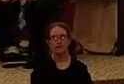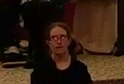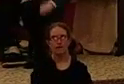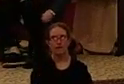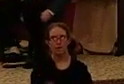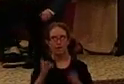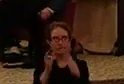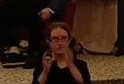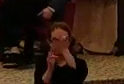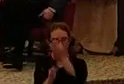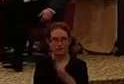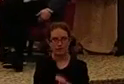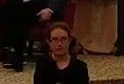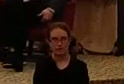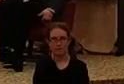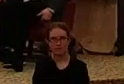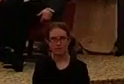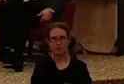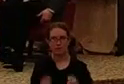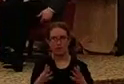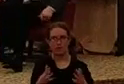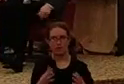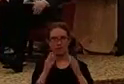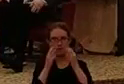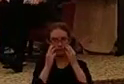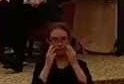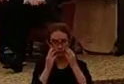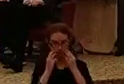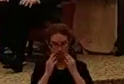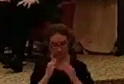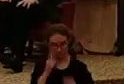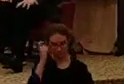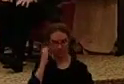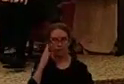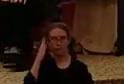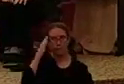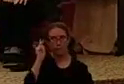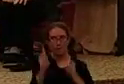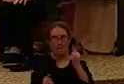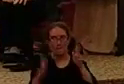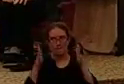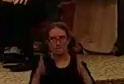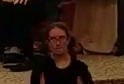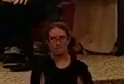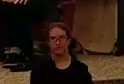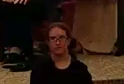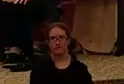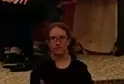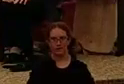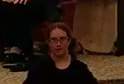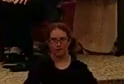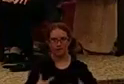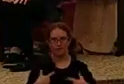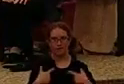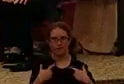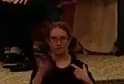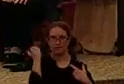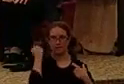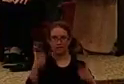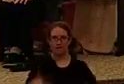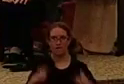Most of the funerals, a lot of them are sad because I know that person, they lived their life